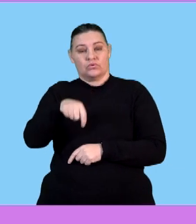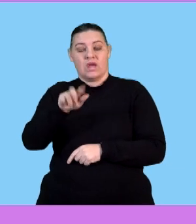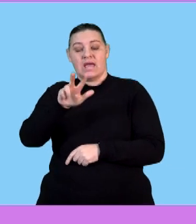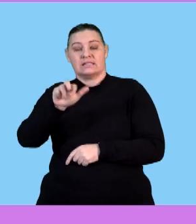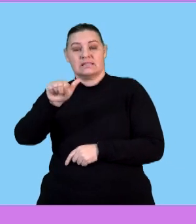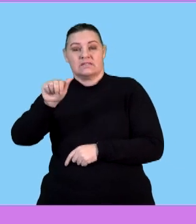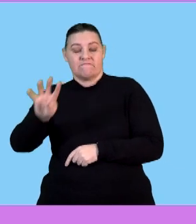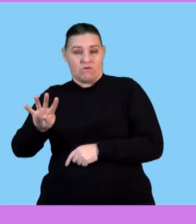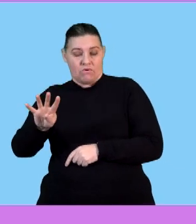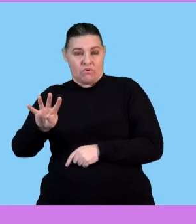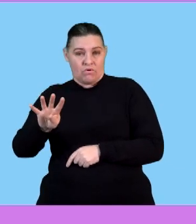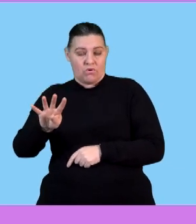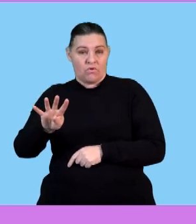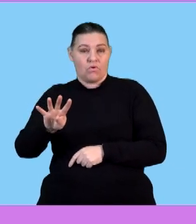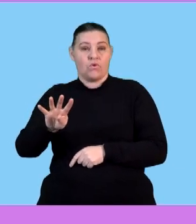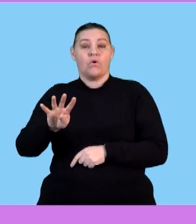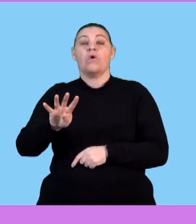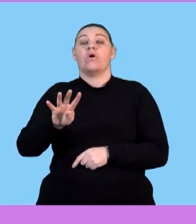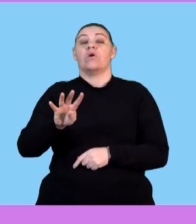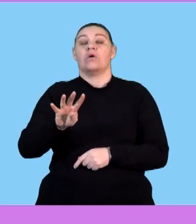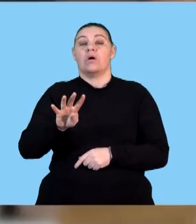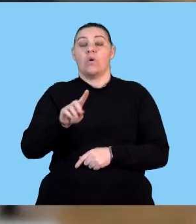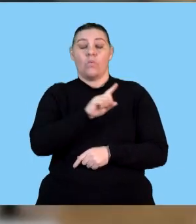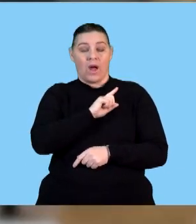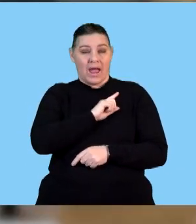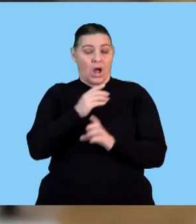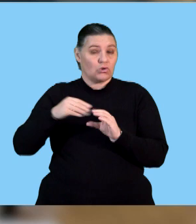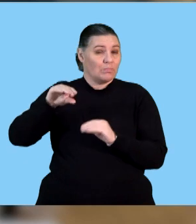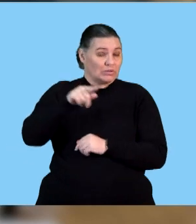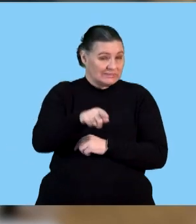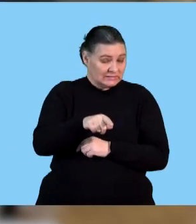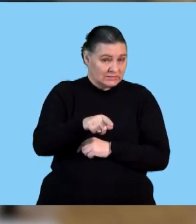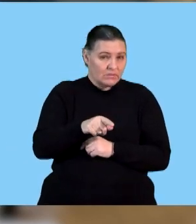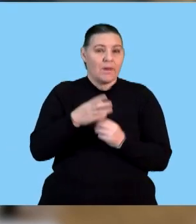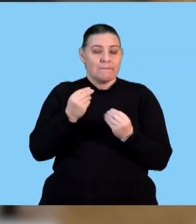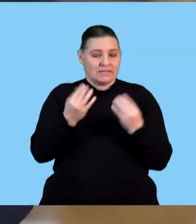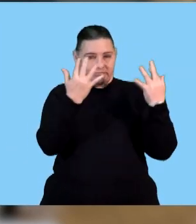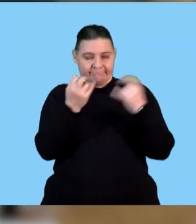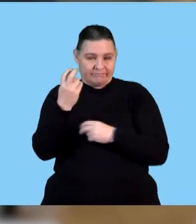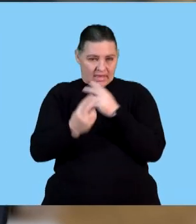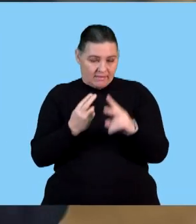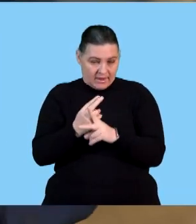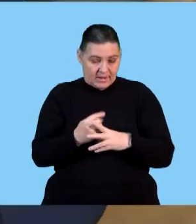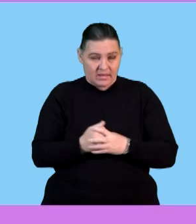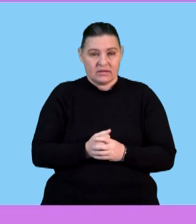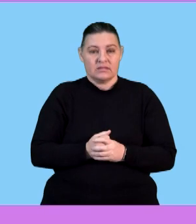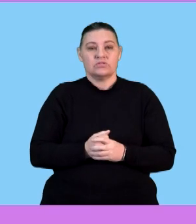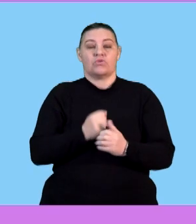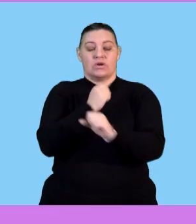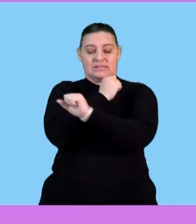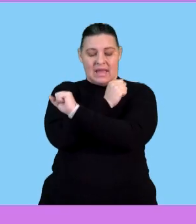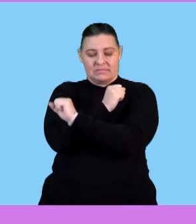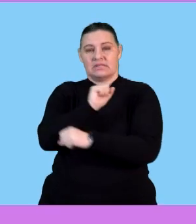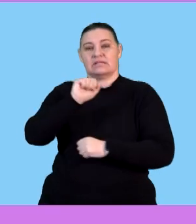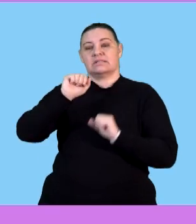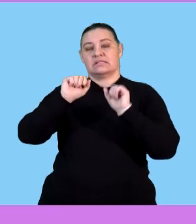12,864 Rand. Here we're not going to add on the interest because remember, compound interest, we've got to do the calculation again. We've got to times this